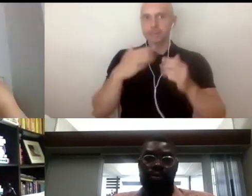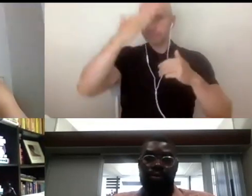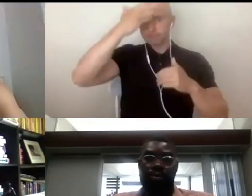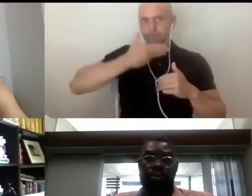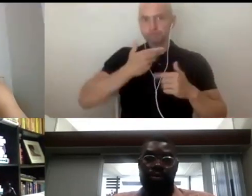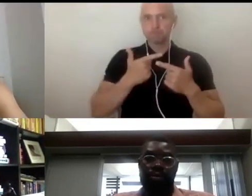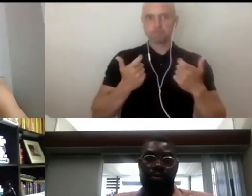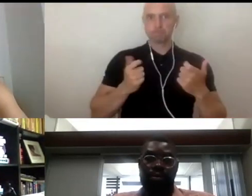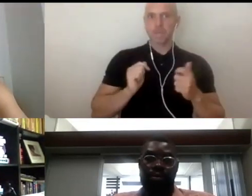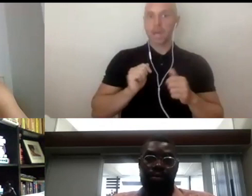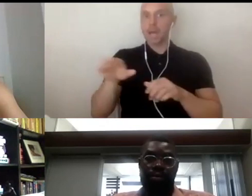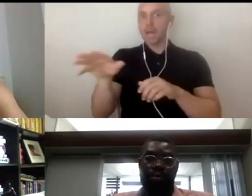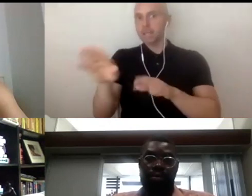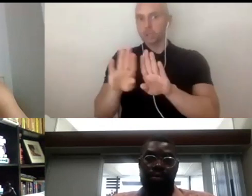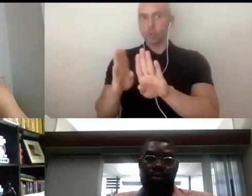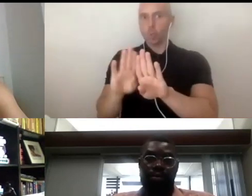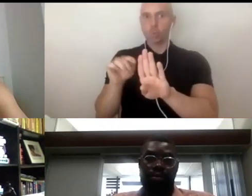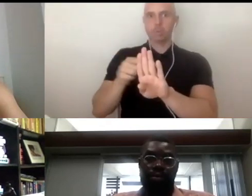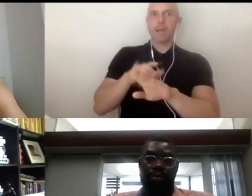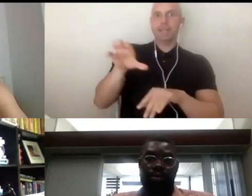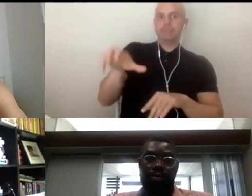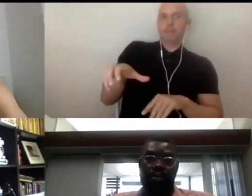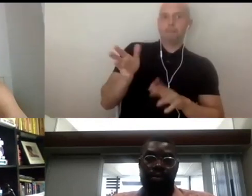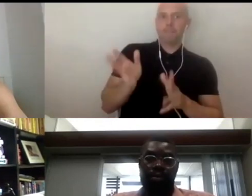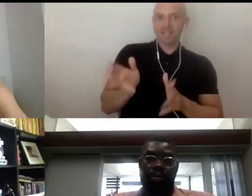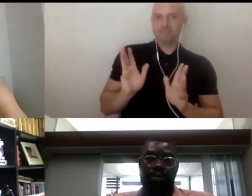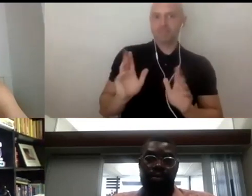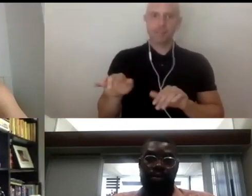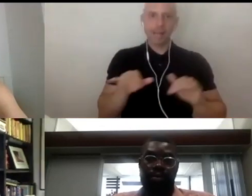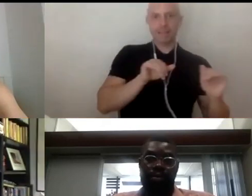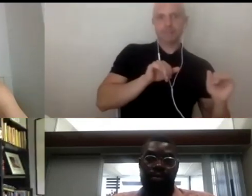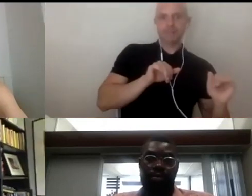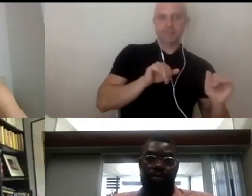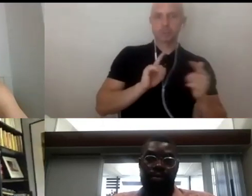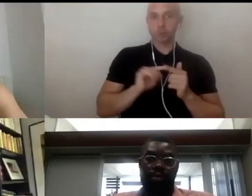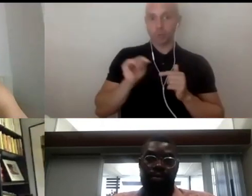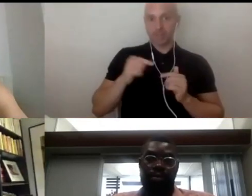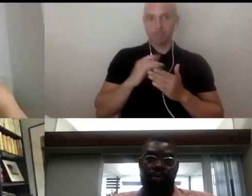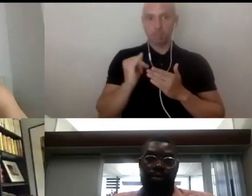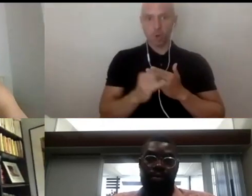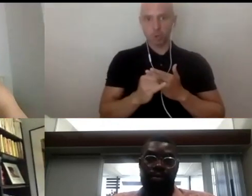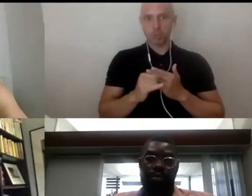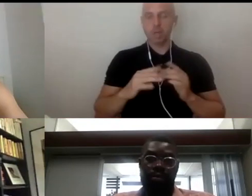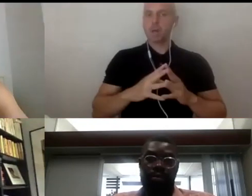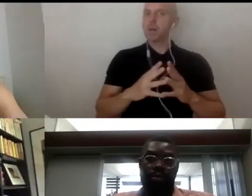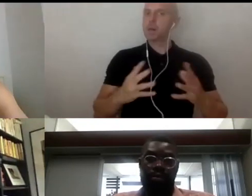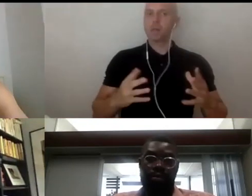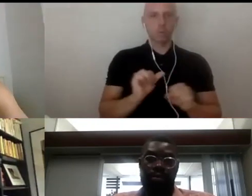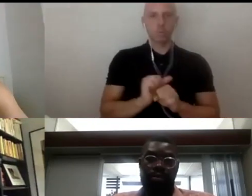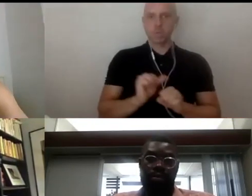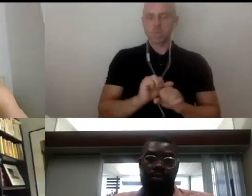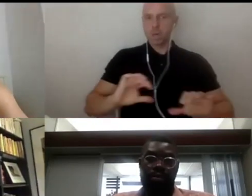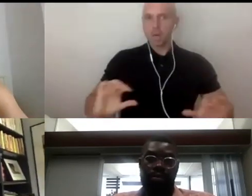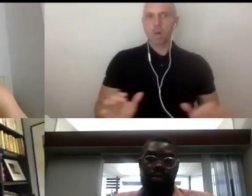away. To be able to do this project, it was an incredible amount of work for me to not